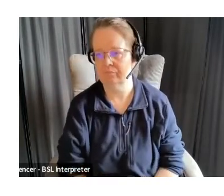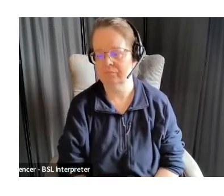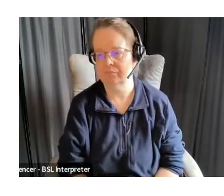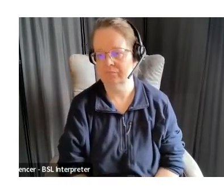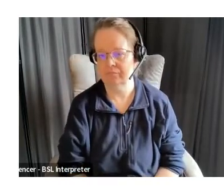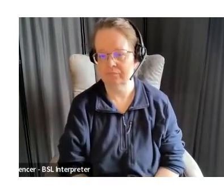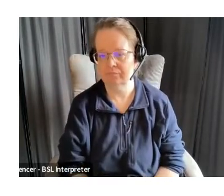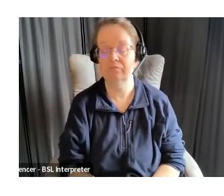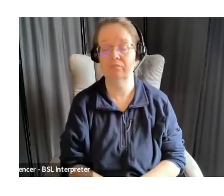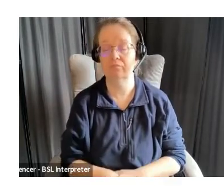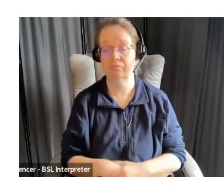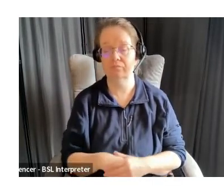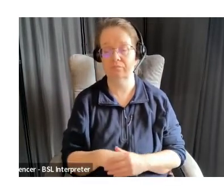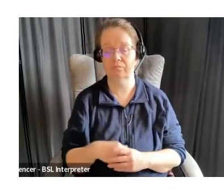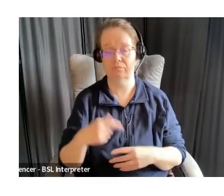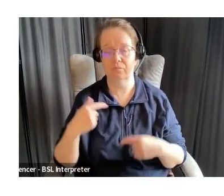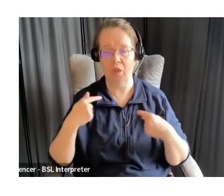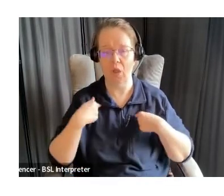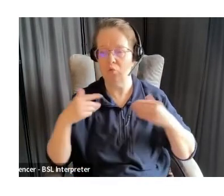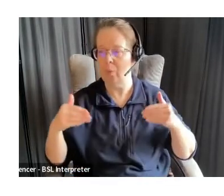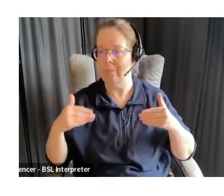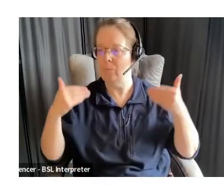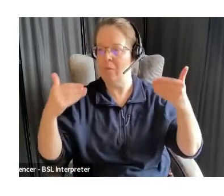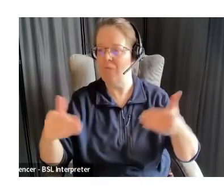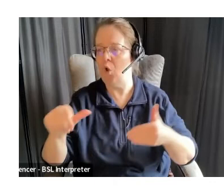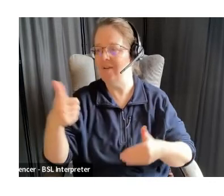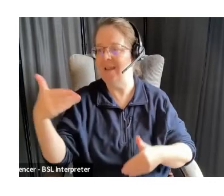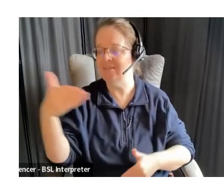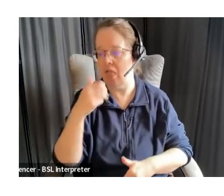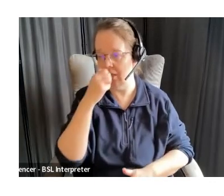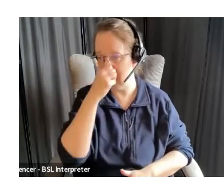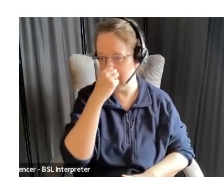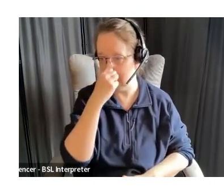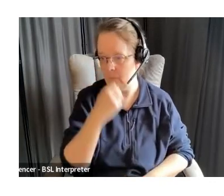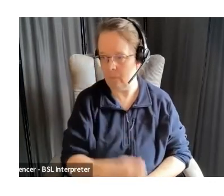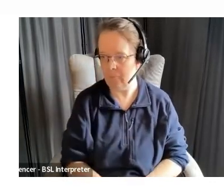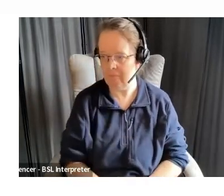you're doing that, we are going to move on to the next slide.